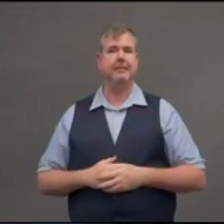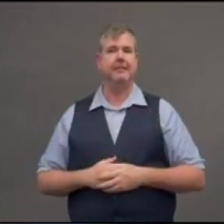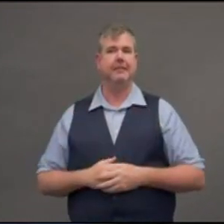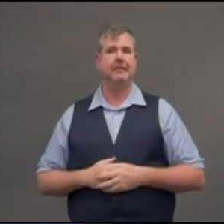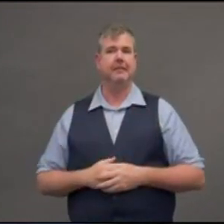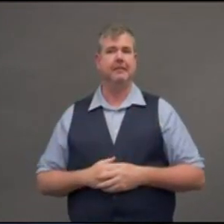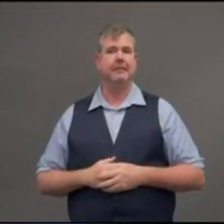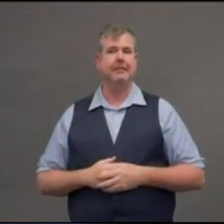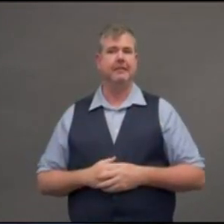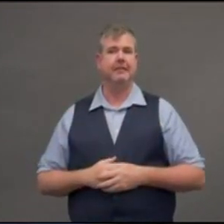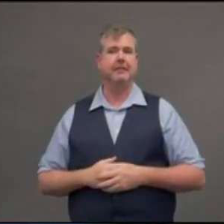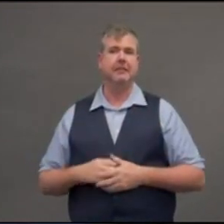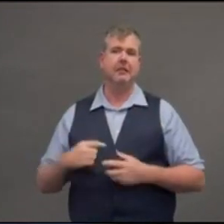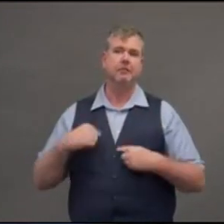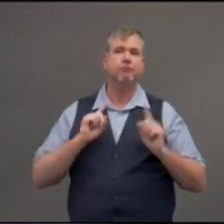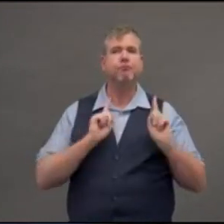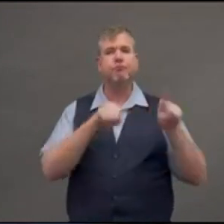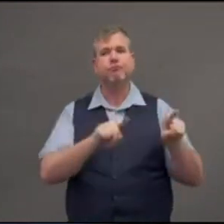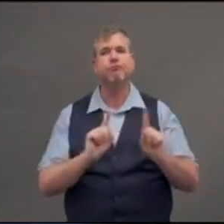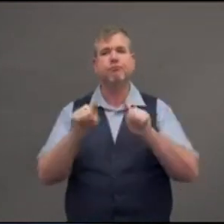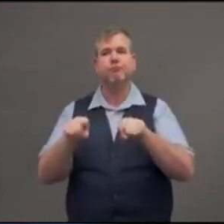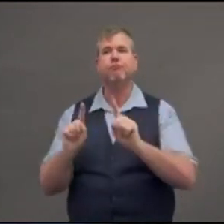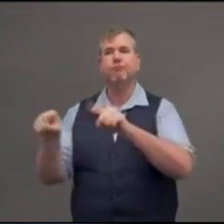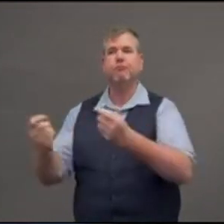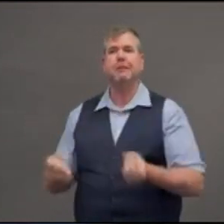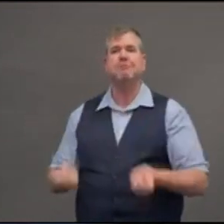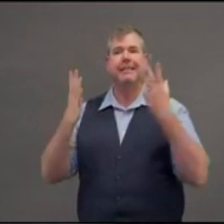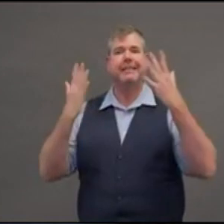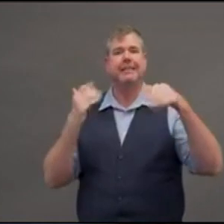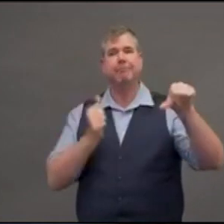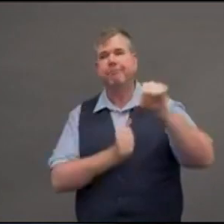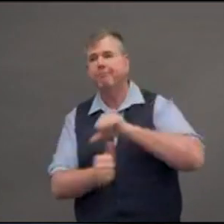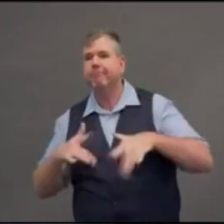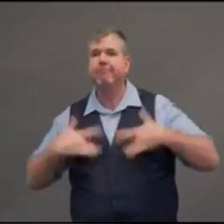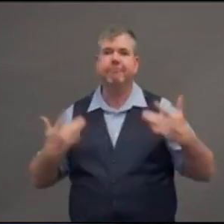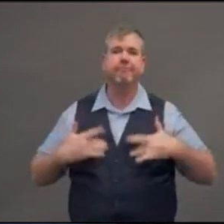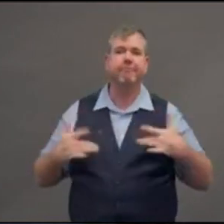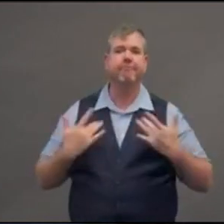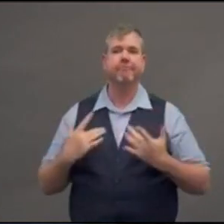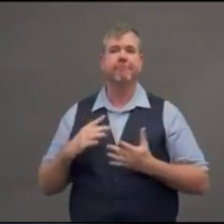was attending a lot of gatherings. And so with COVID-19, I had to